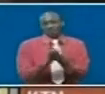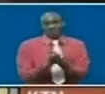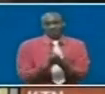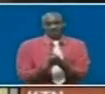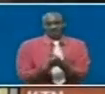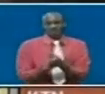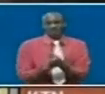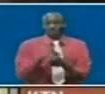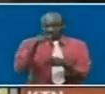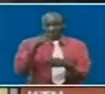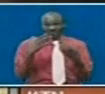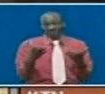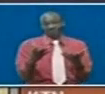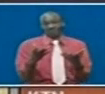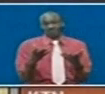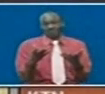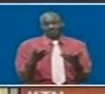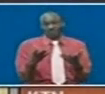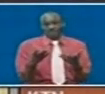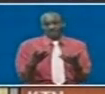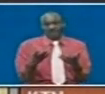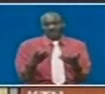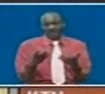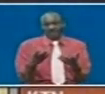is arrested, cannot come in.